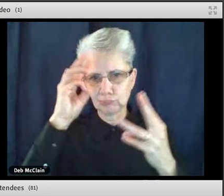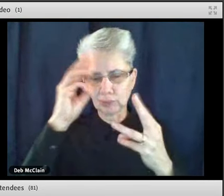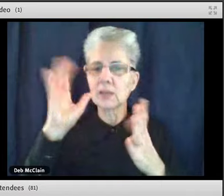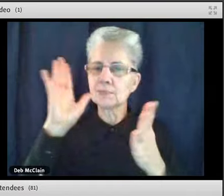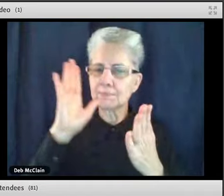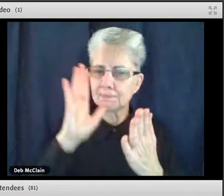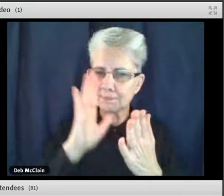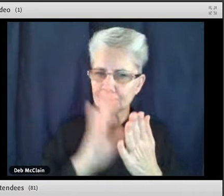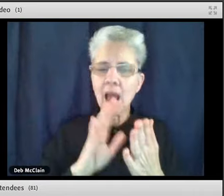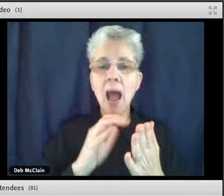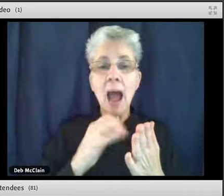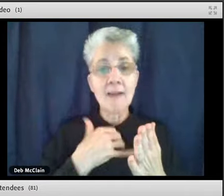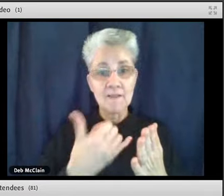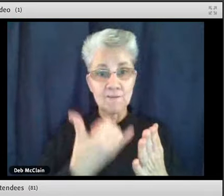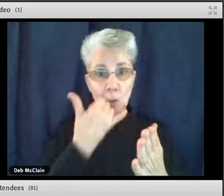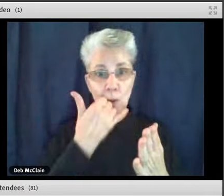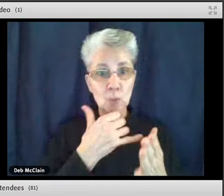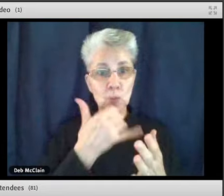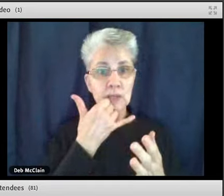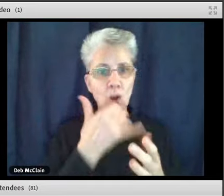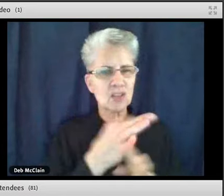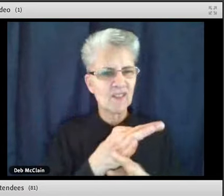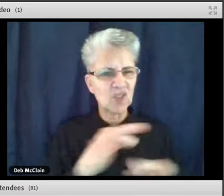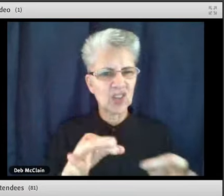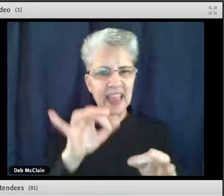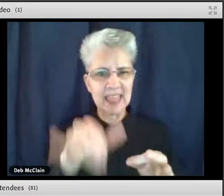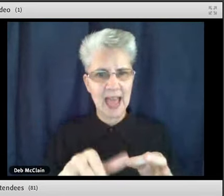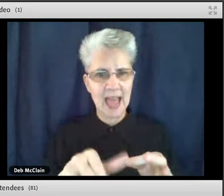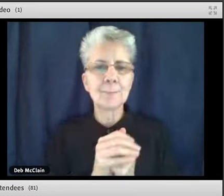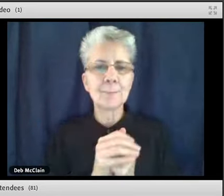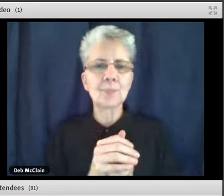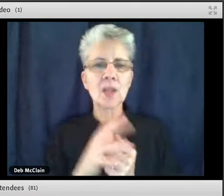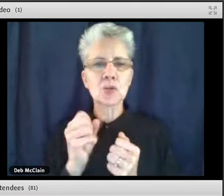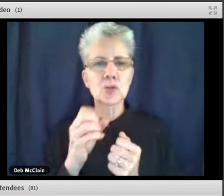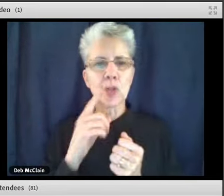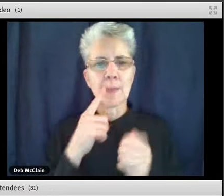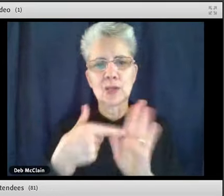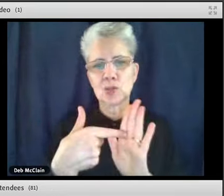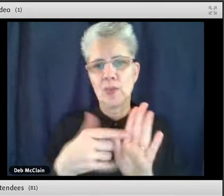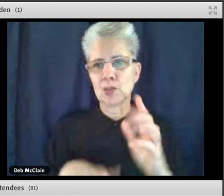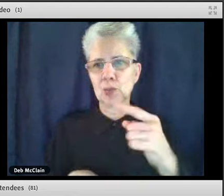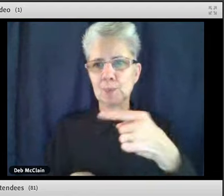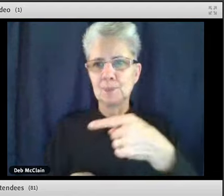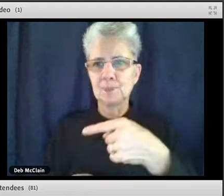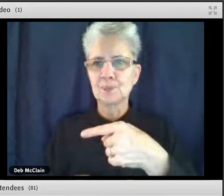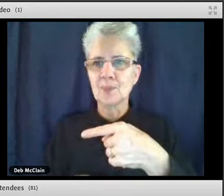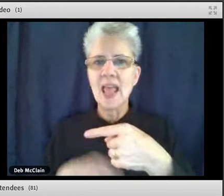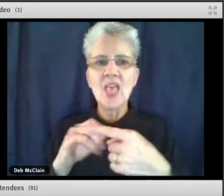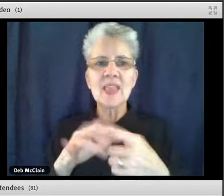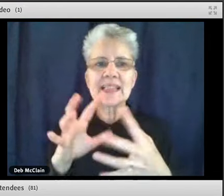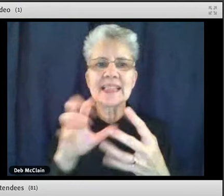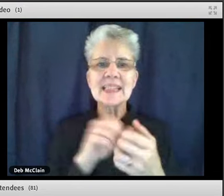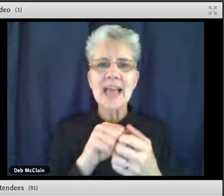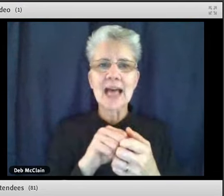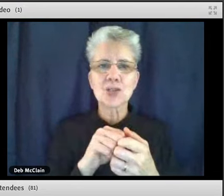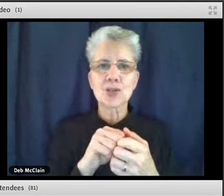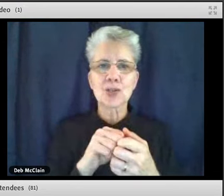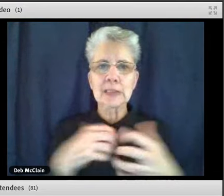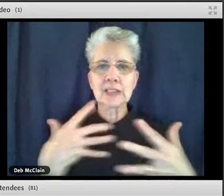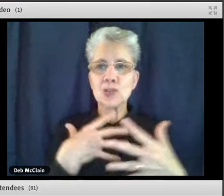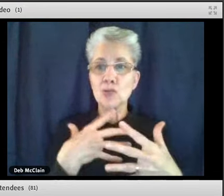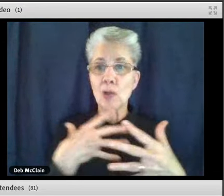Okay, so not that I am downplaying the importance and the severity of this virus, but I think, again, it's all